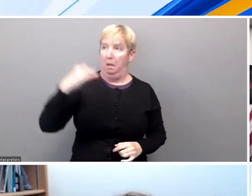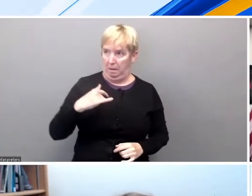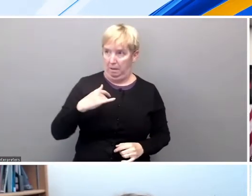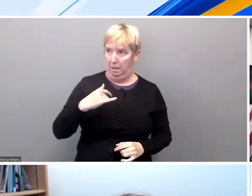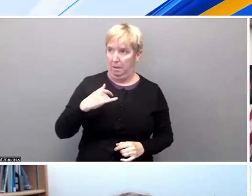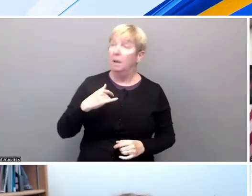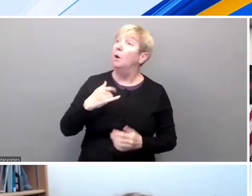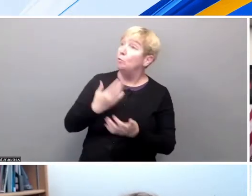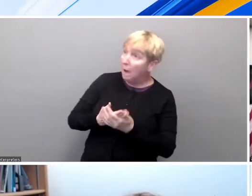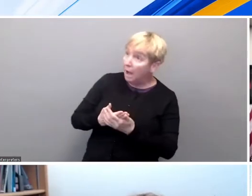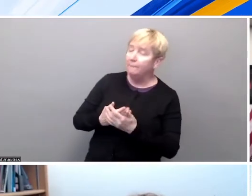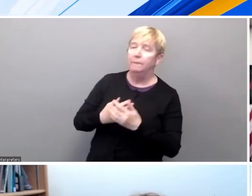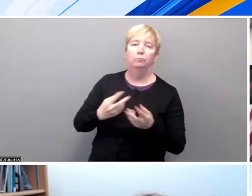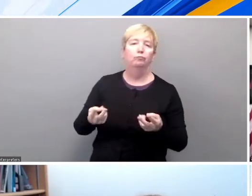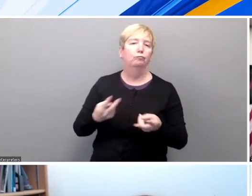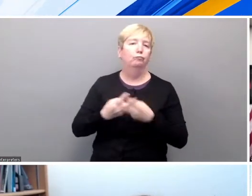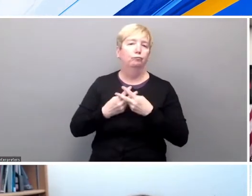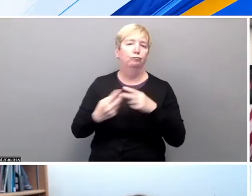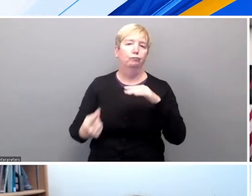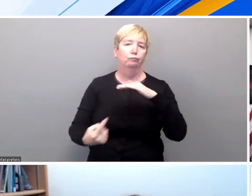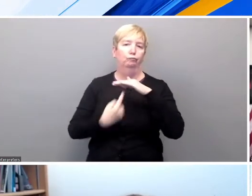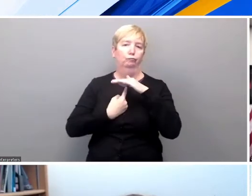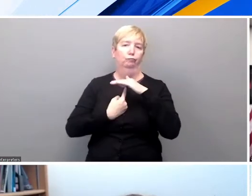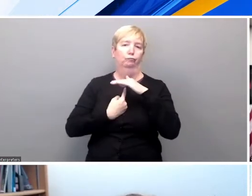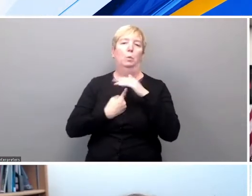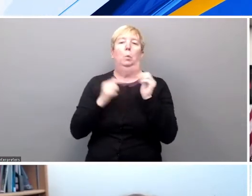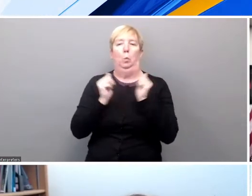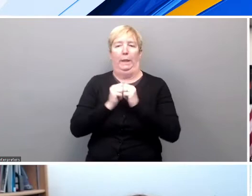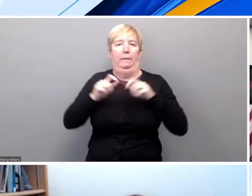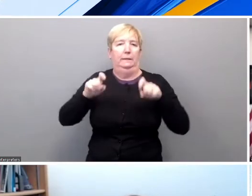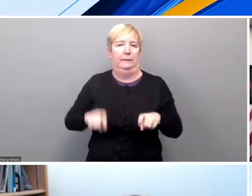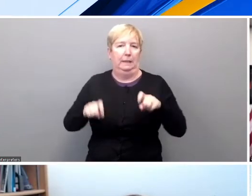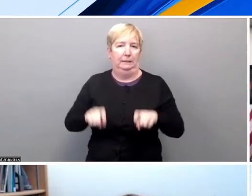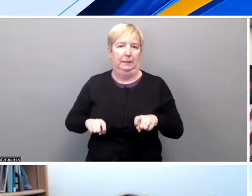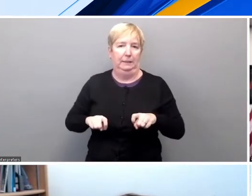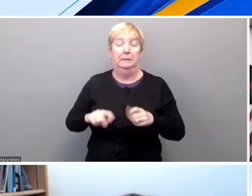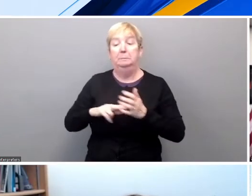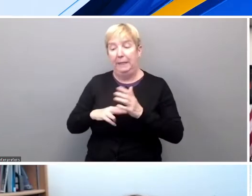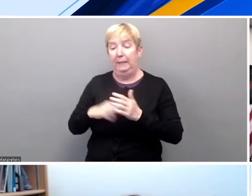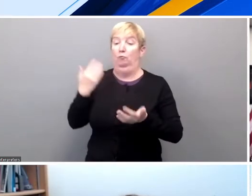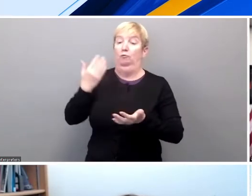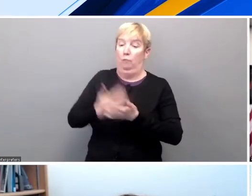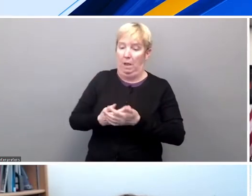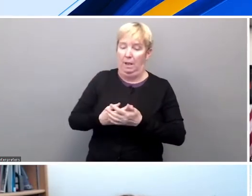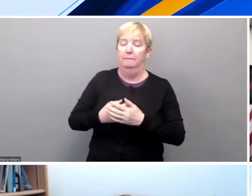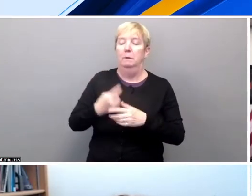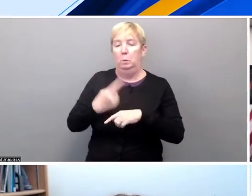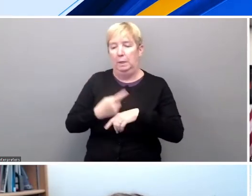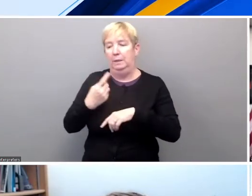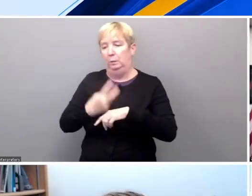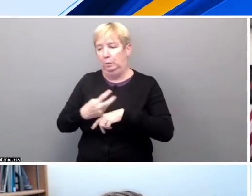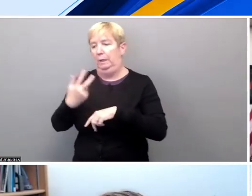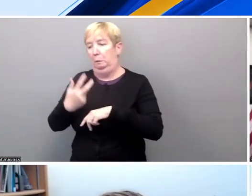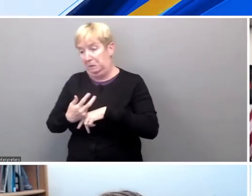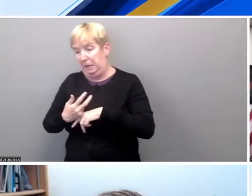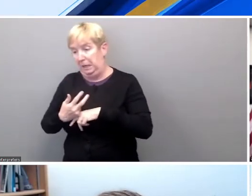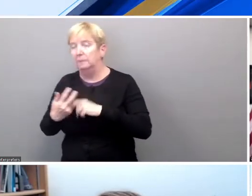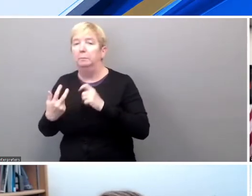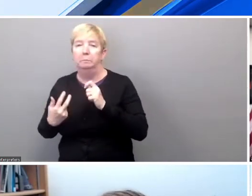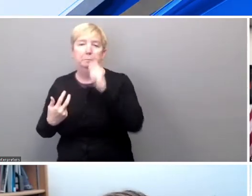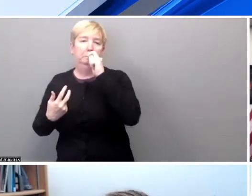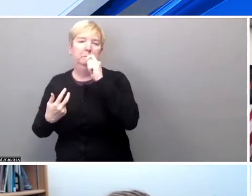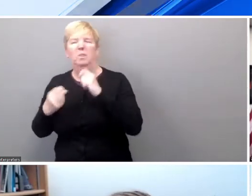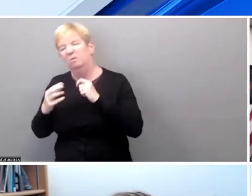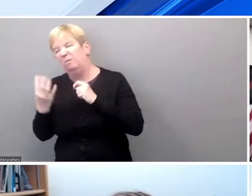And we're also going to ask for a post-arrival test. So 3 to 5 days after you've arrived. So we